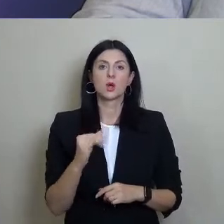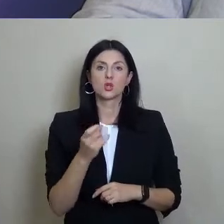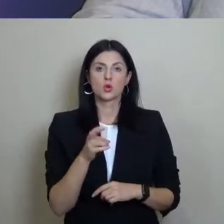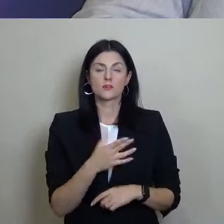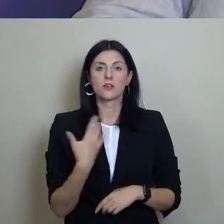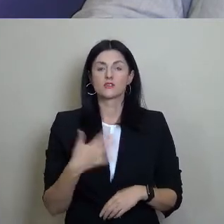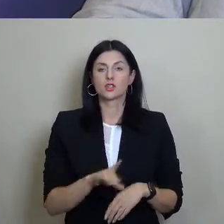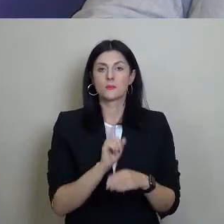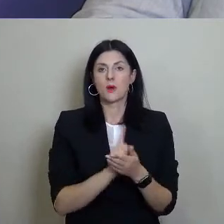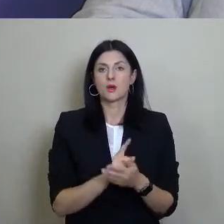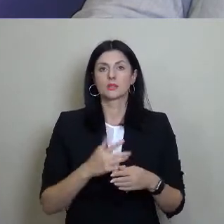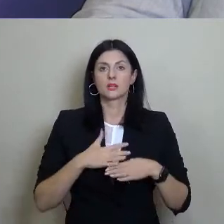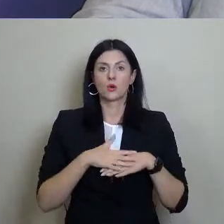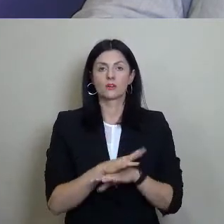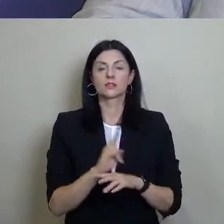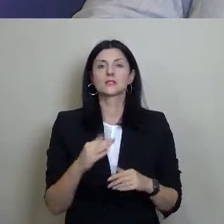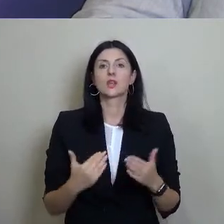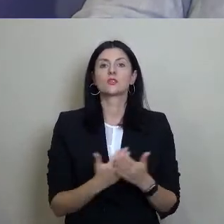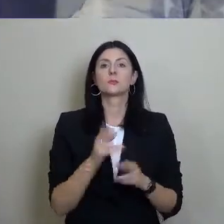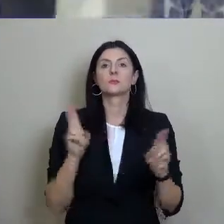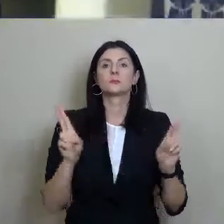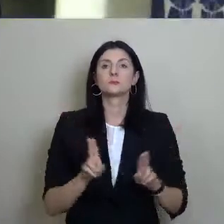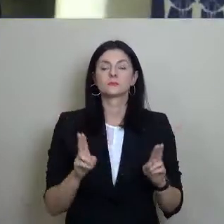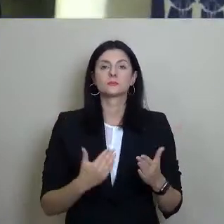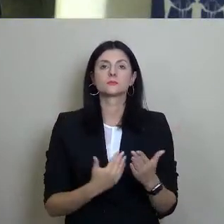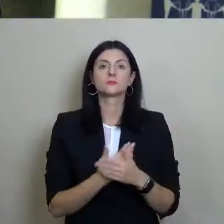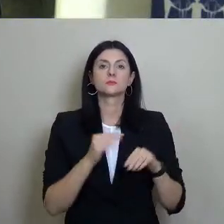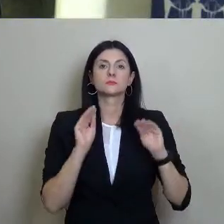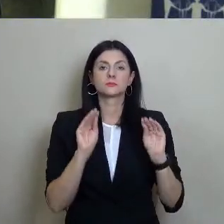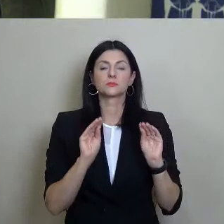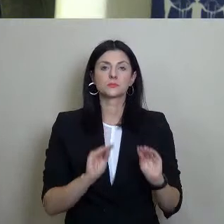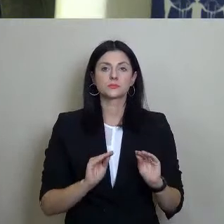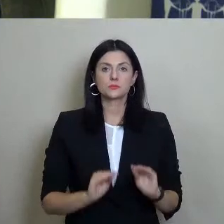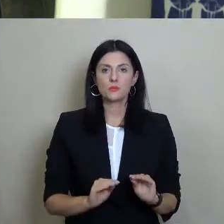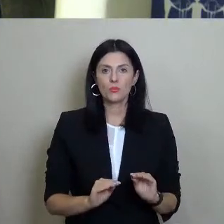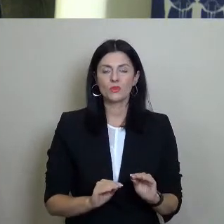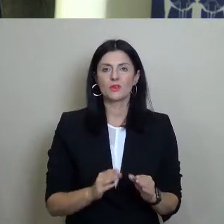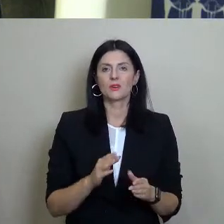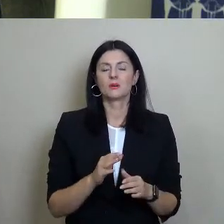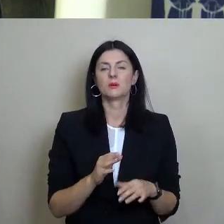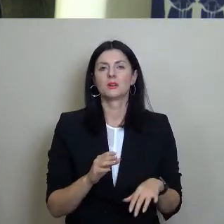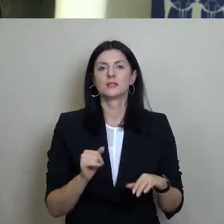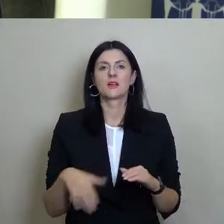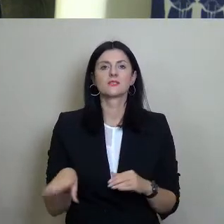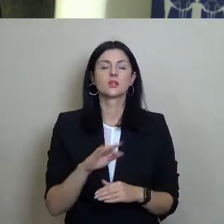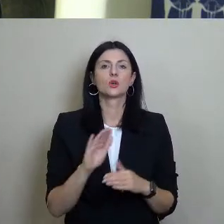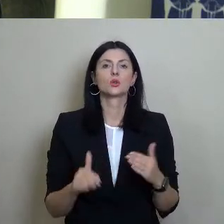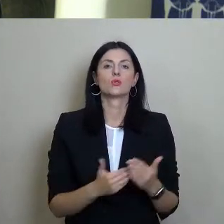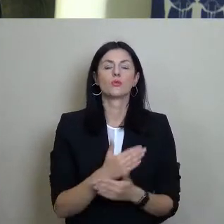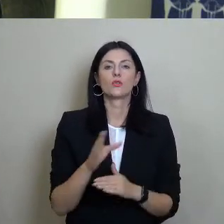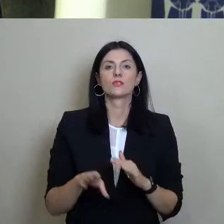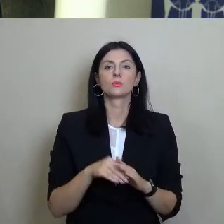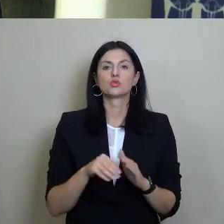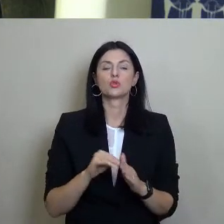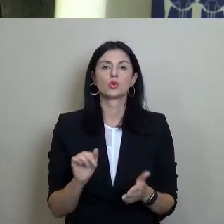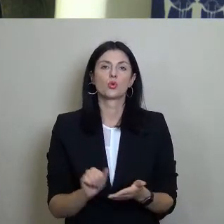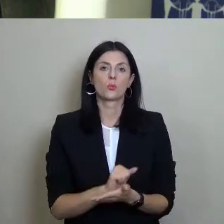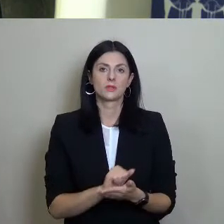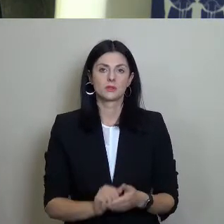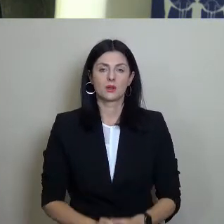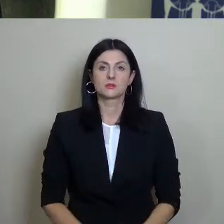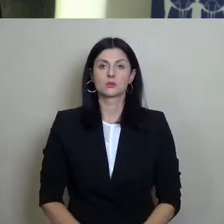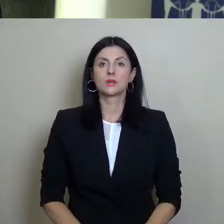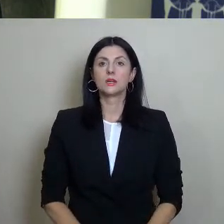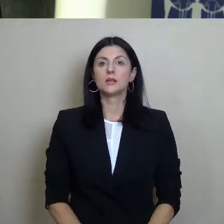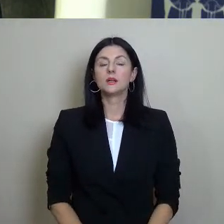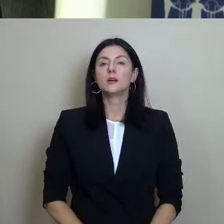October 9, and they have to start counting on October 25, having new protocols, having new rules, and been guided and